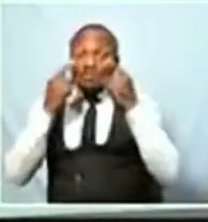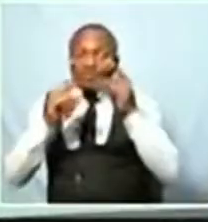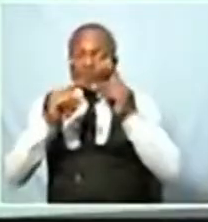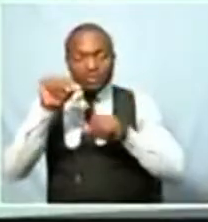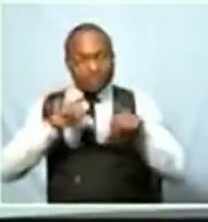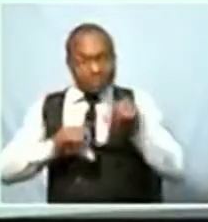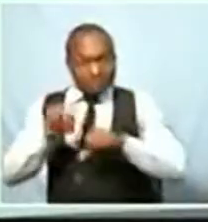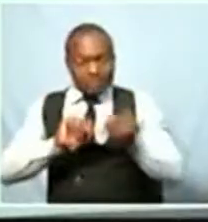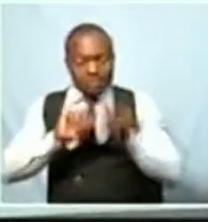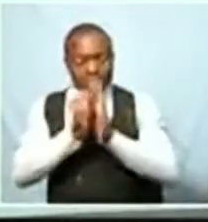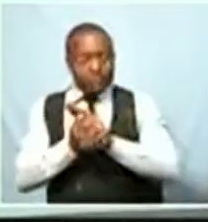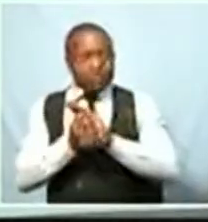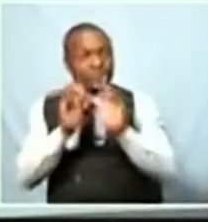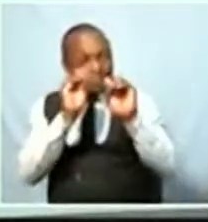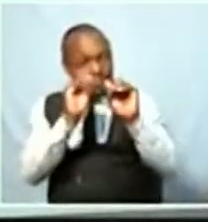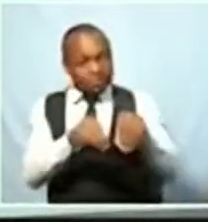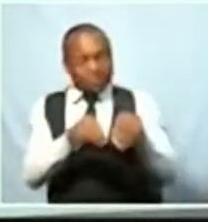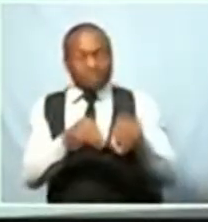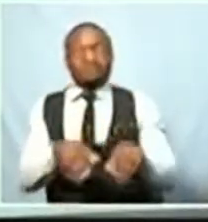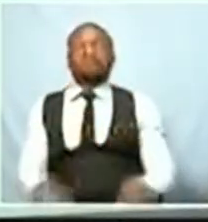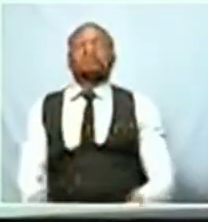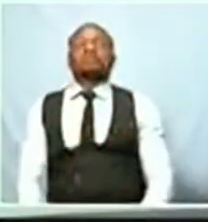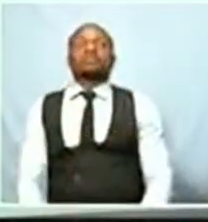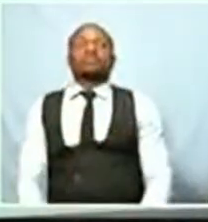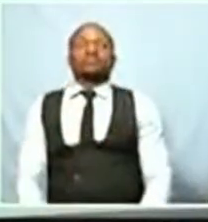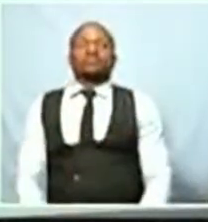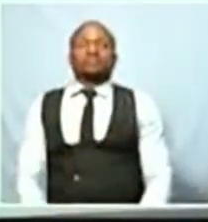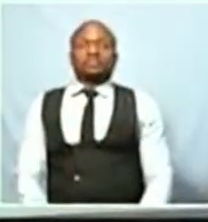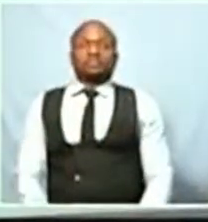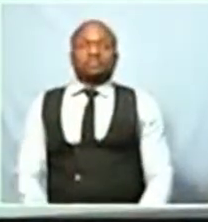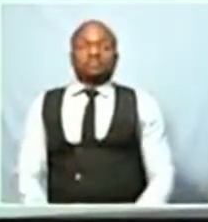is actually put into effect.